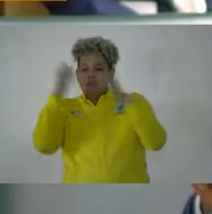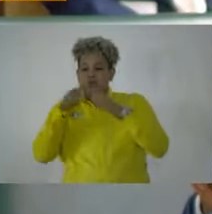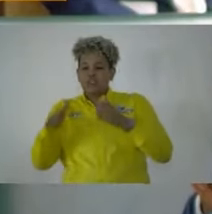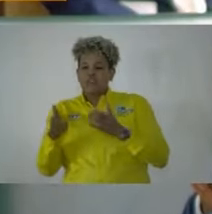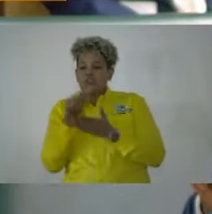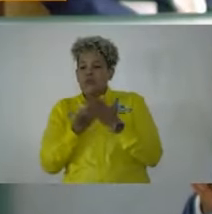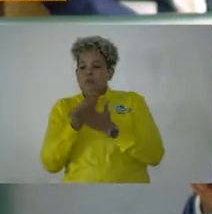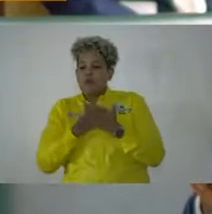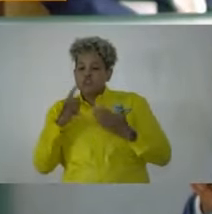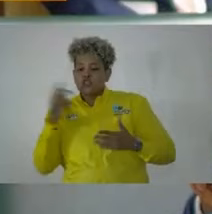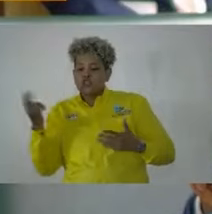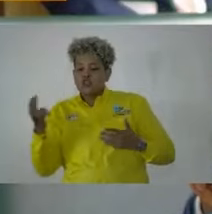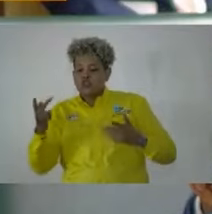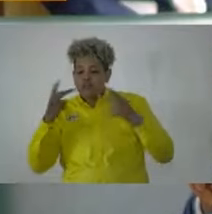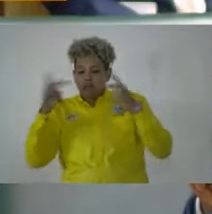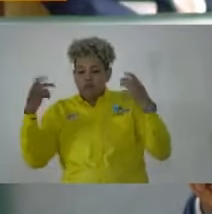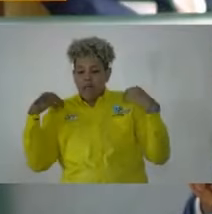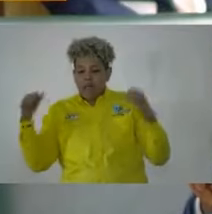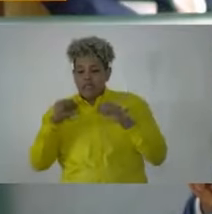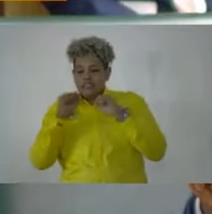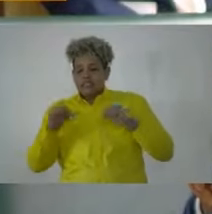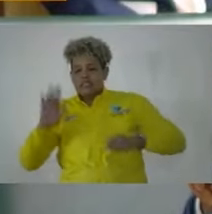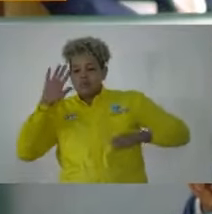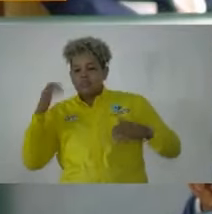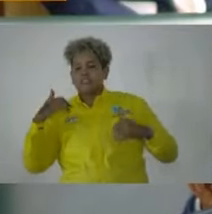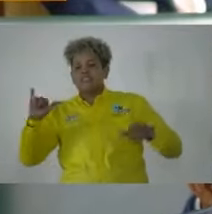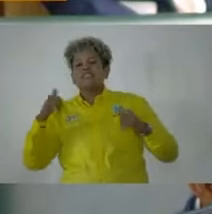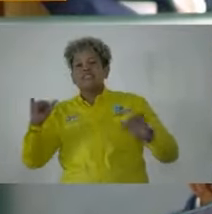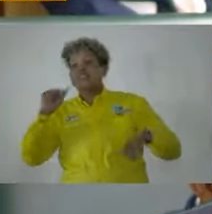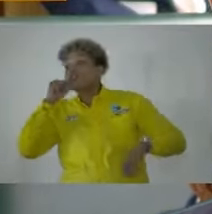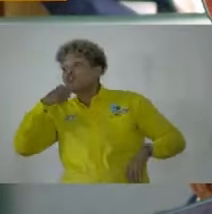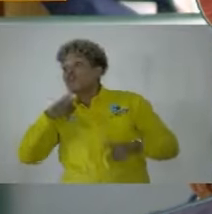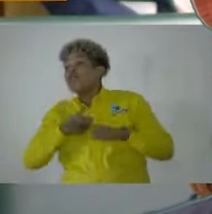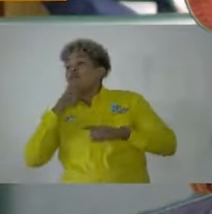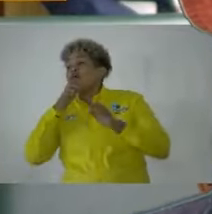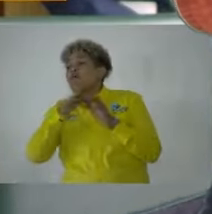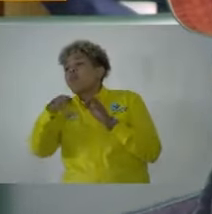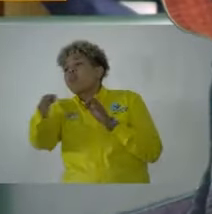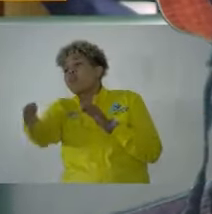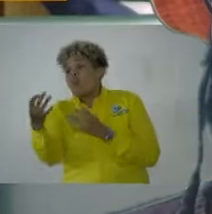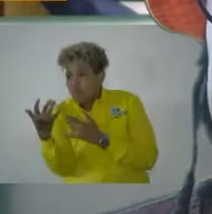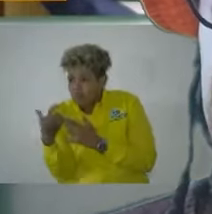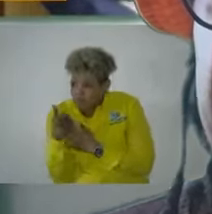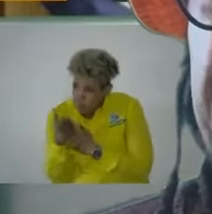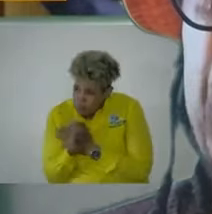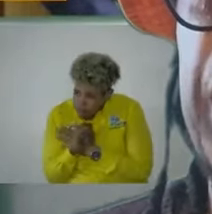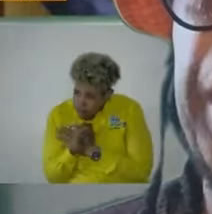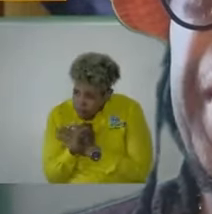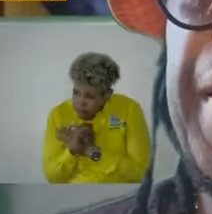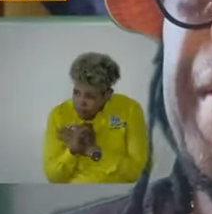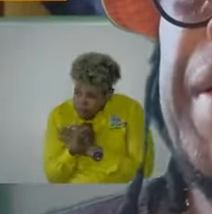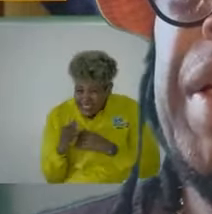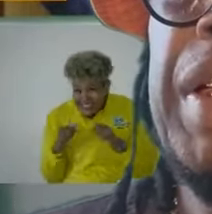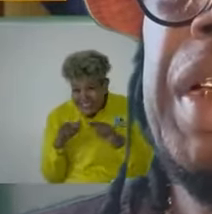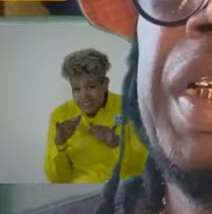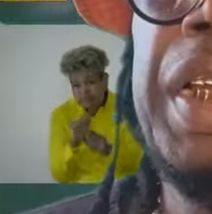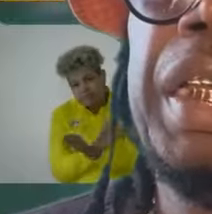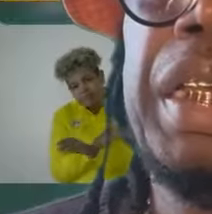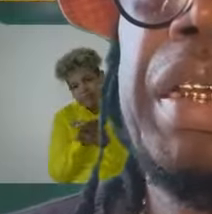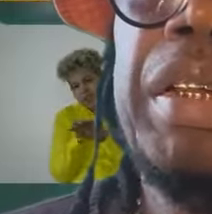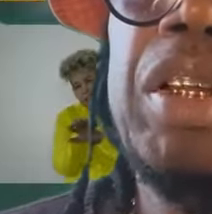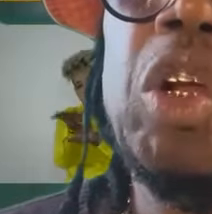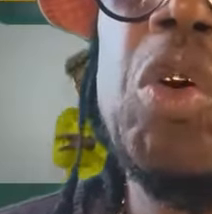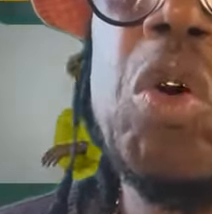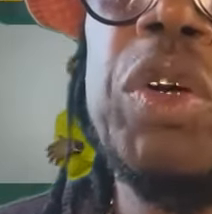say bangarang, if you use a word of what I say. Yeah man, bangarang, this is more than bangarang, because boy,